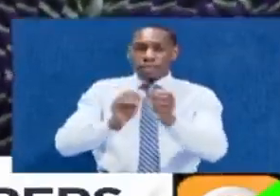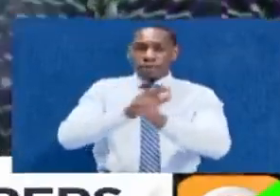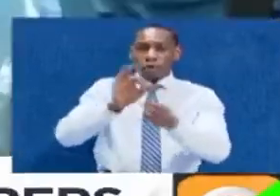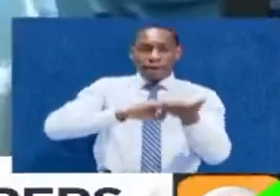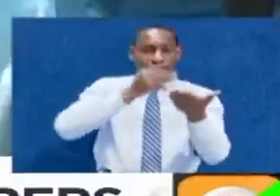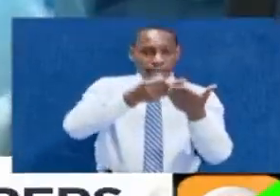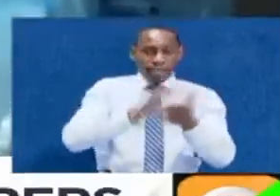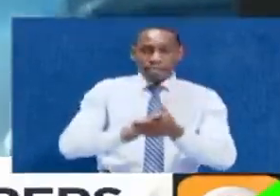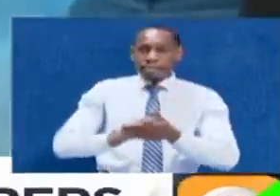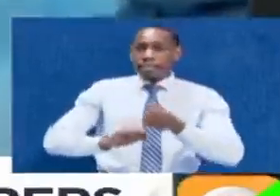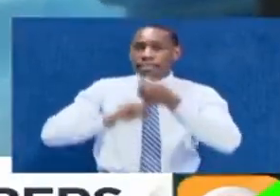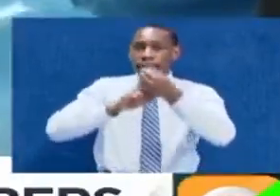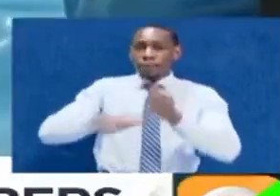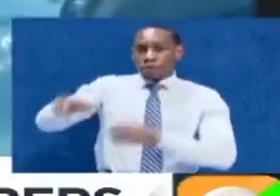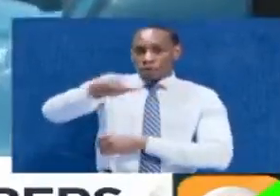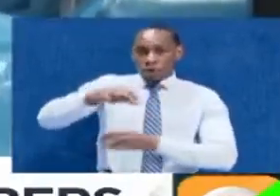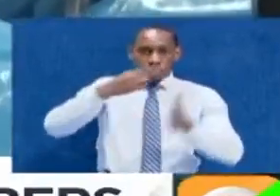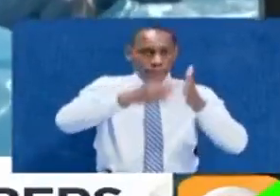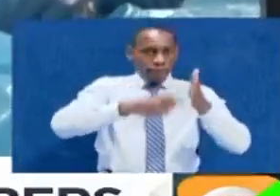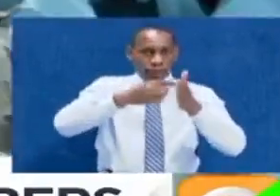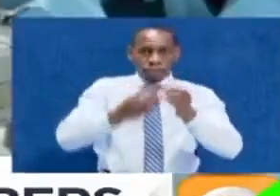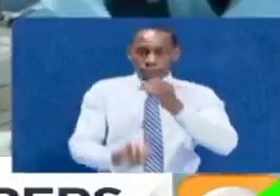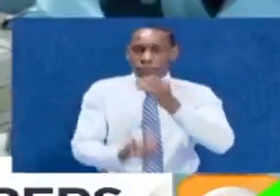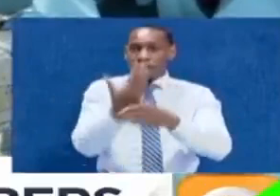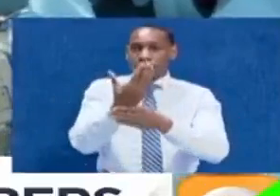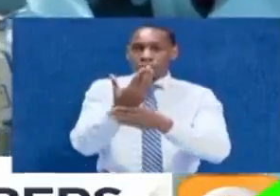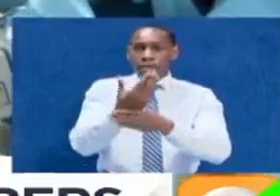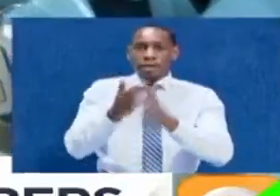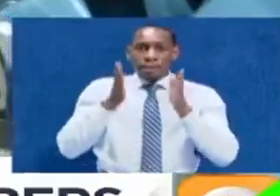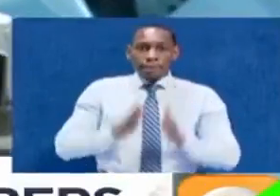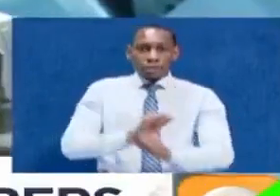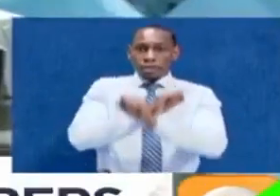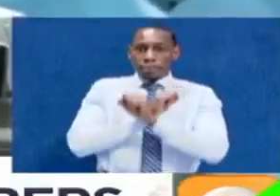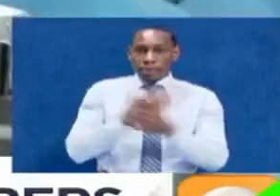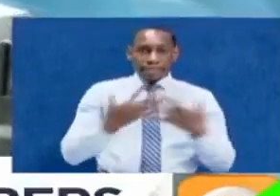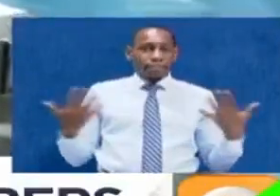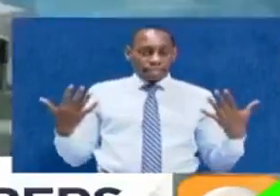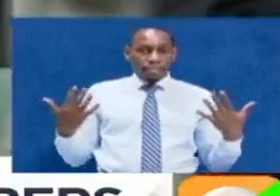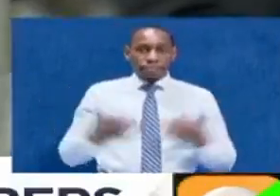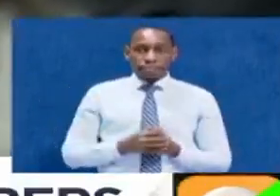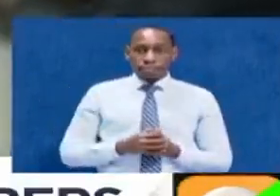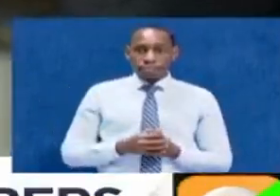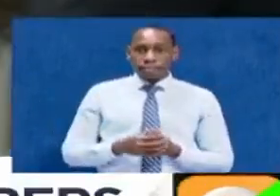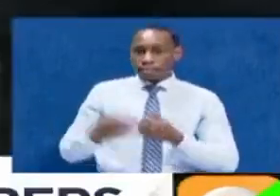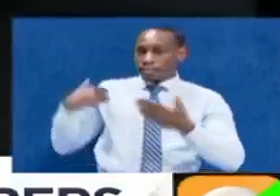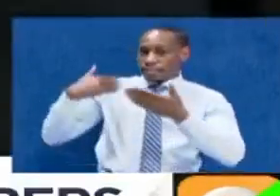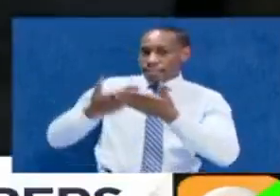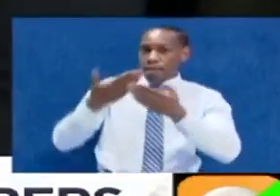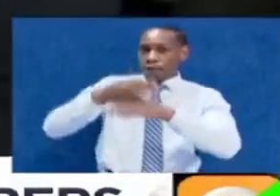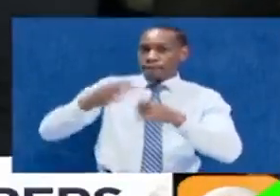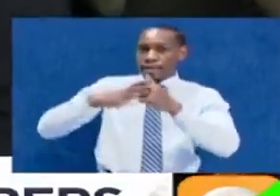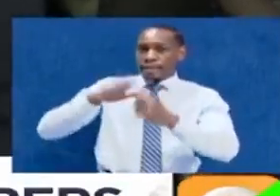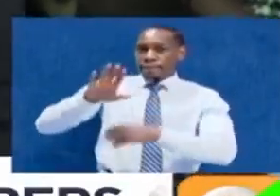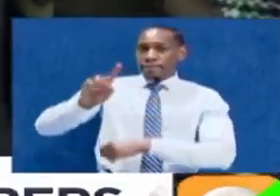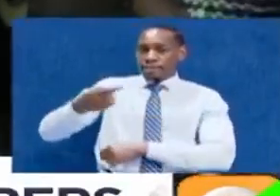COVID-19 Fund to support local manufacturers in production of personal protective equipment. So far, over